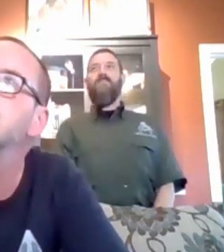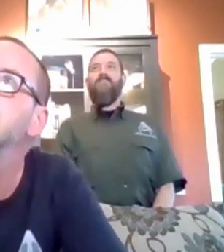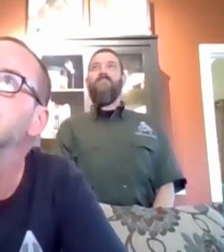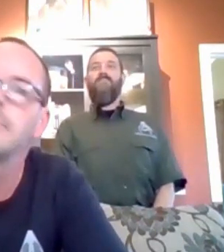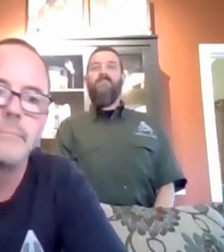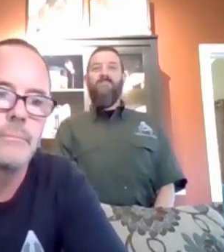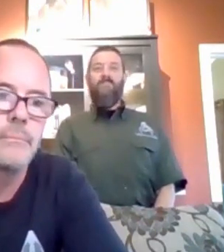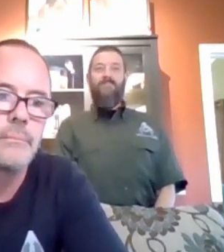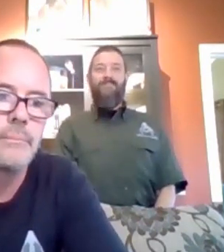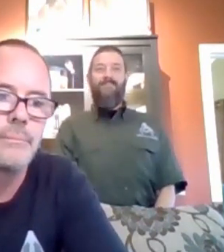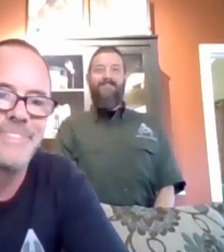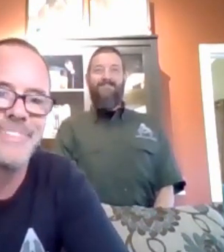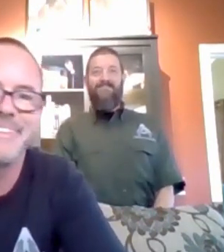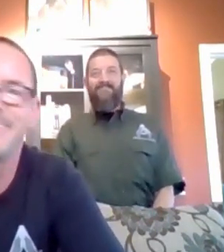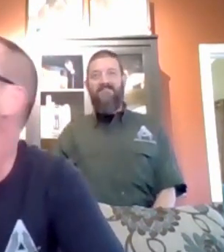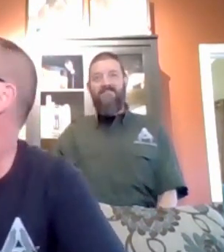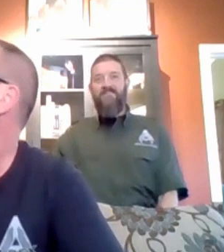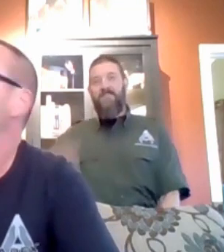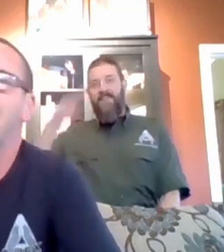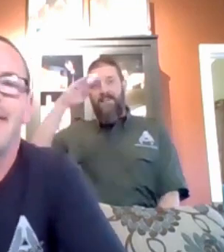Hello, Apex. Good morning.